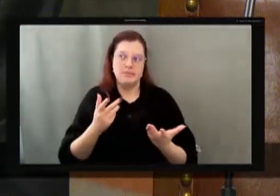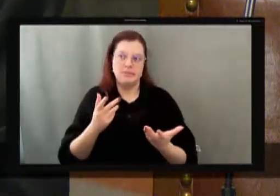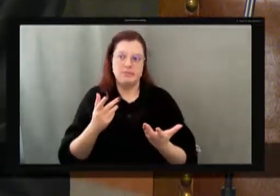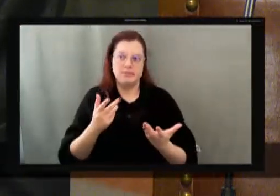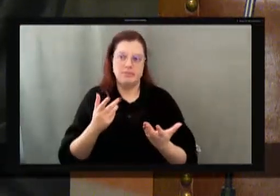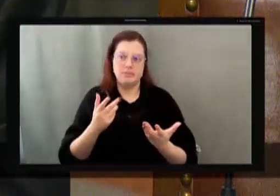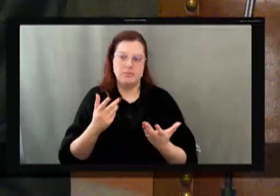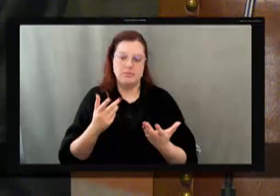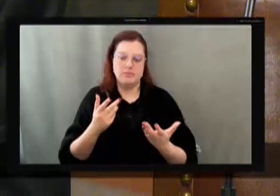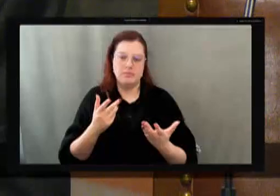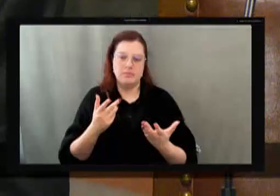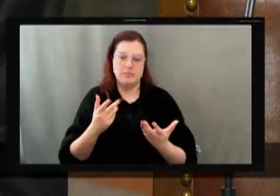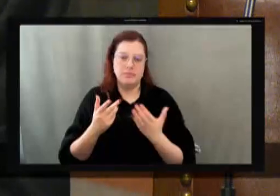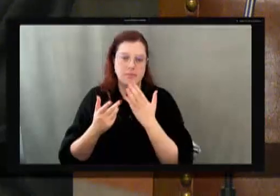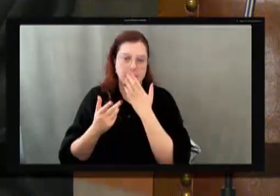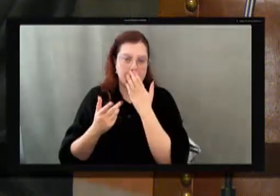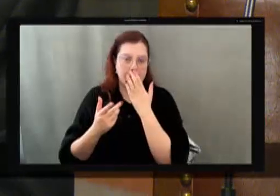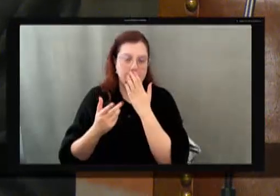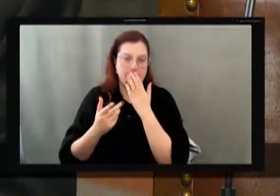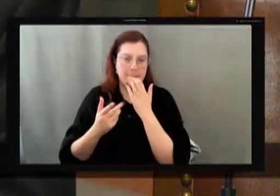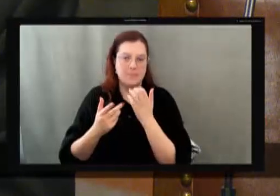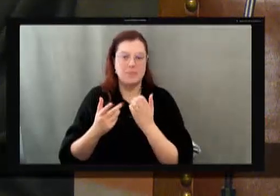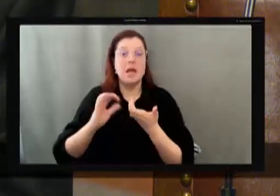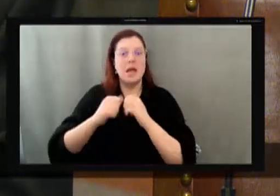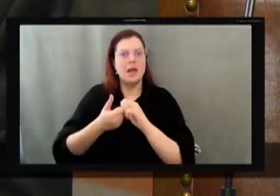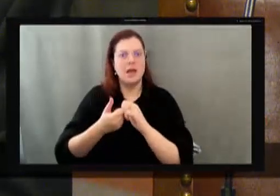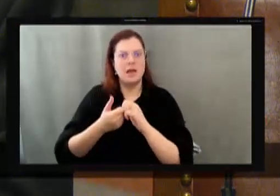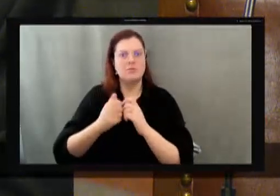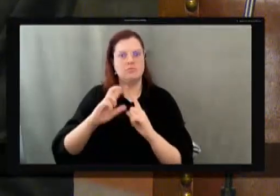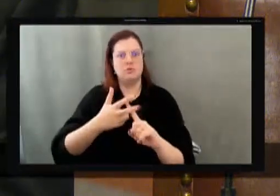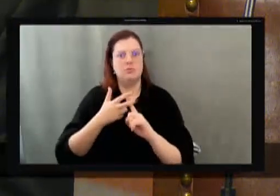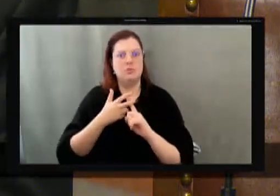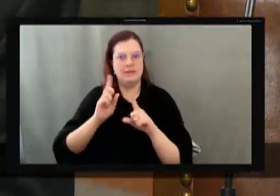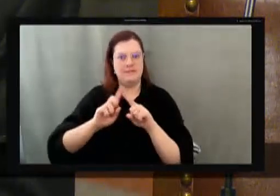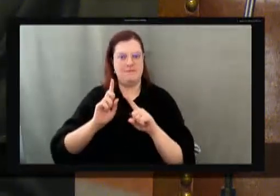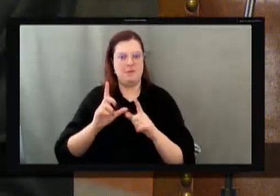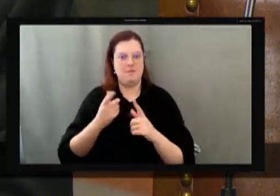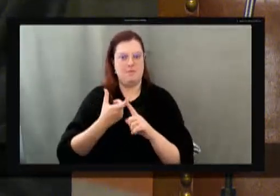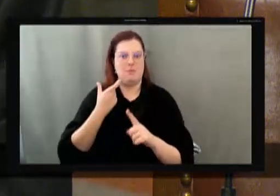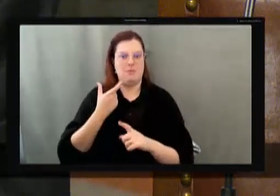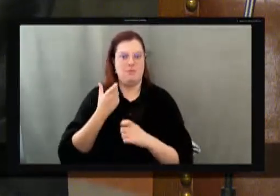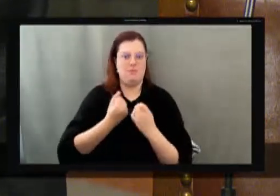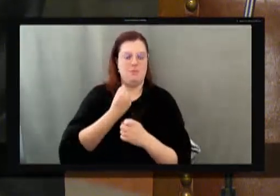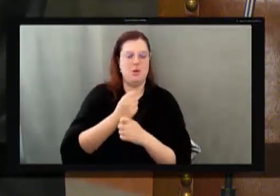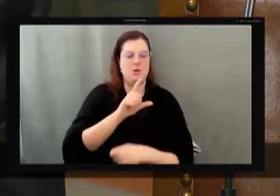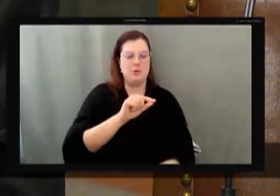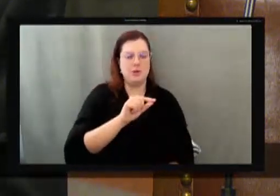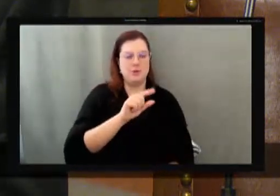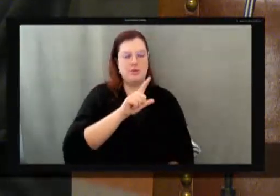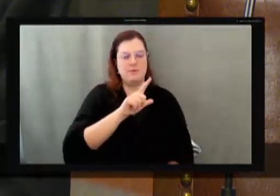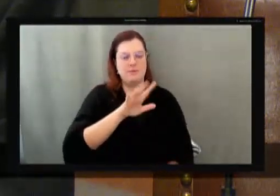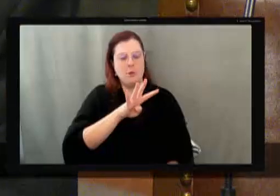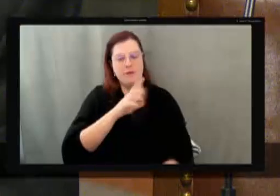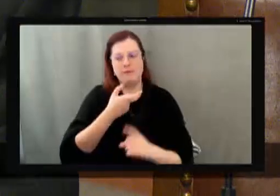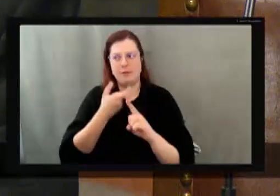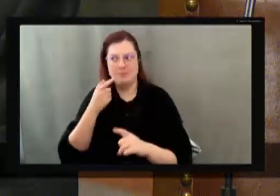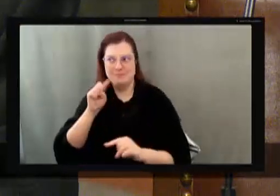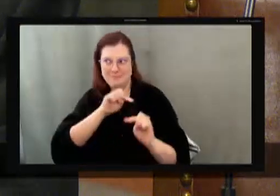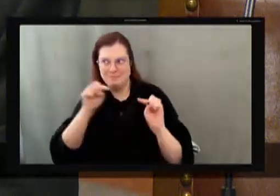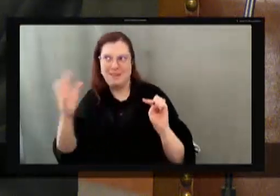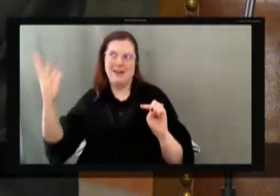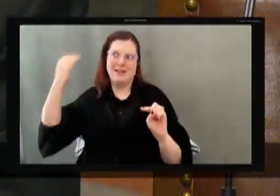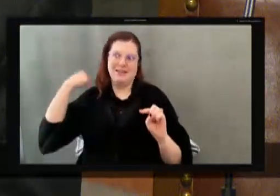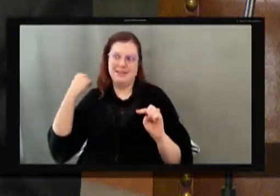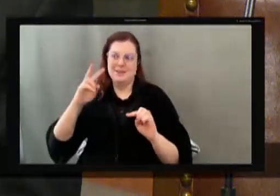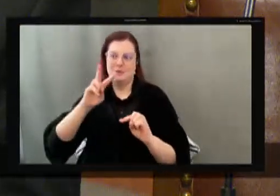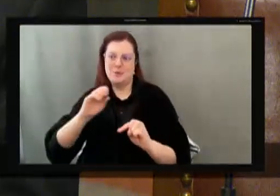media engagement, you know, how is recruitment different, you know, in 2024 than it was maybe in 2004? Like, what are,